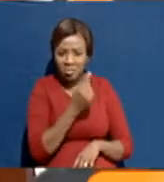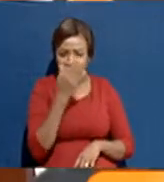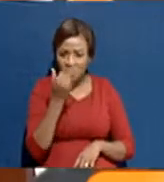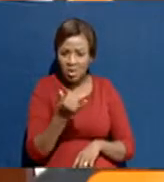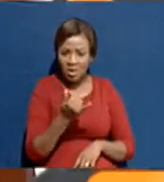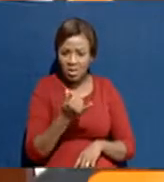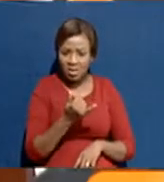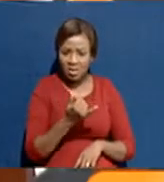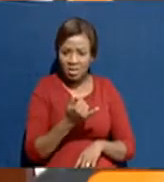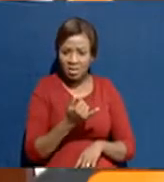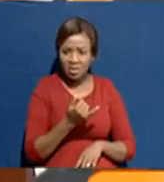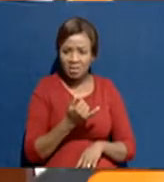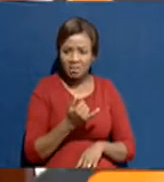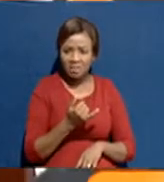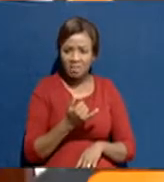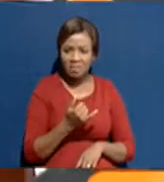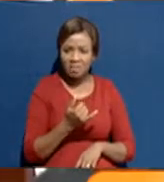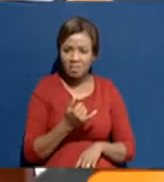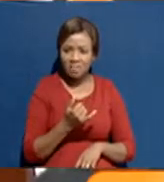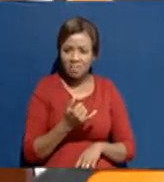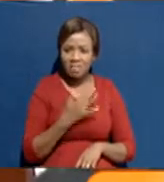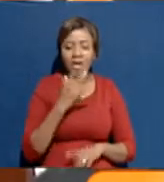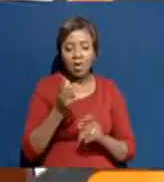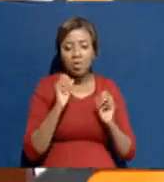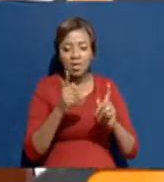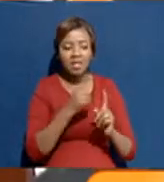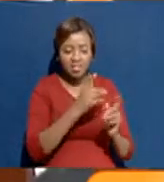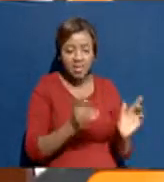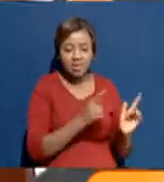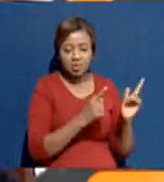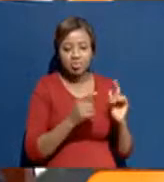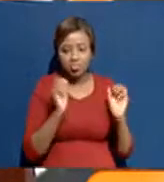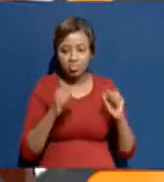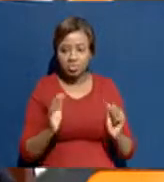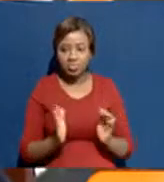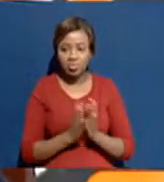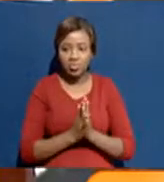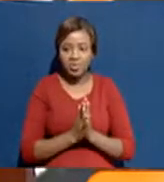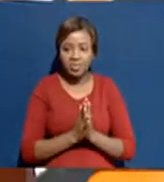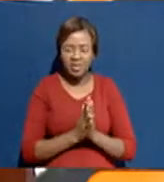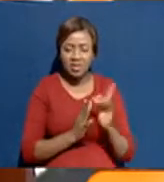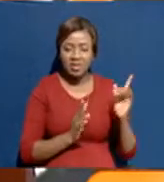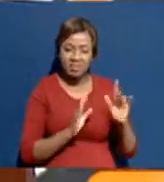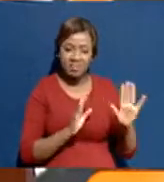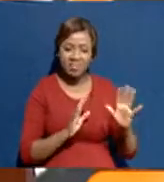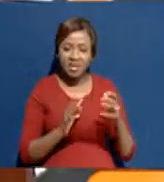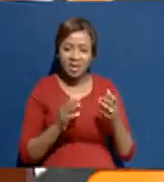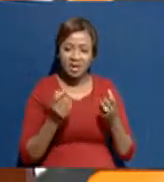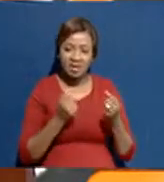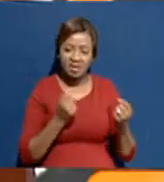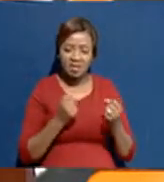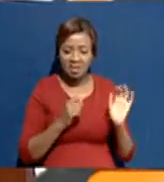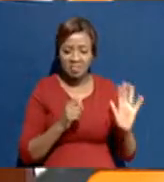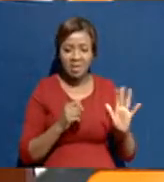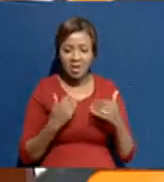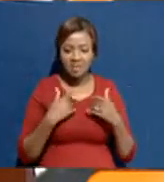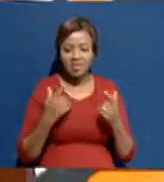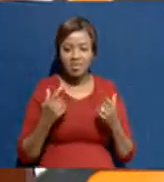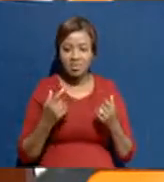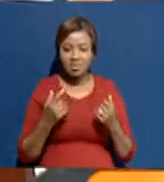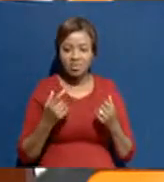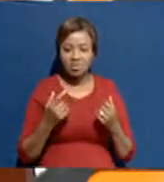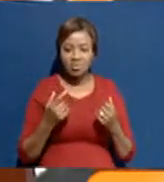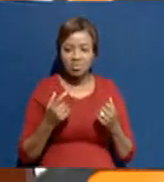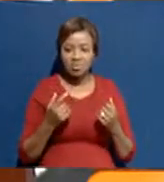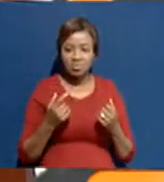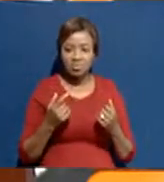country?" So I told them, "Can you then escort me?" And they had their own Subaru, the flying squad. Yes. And so it